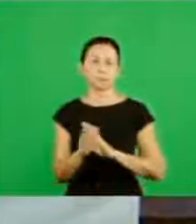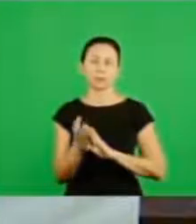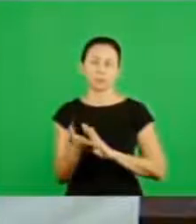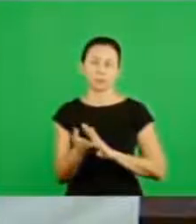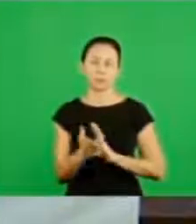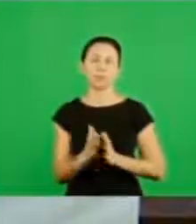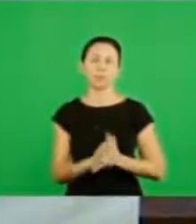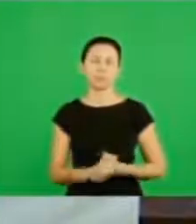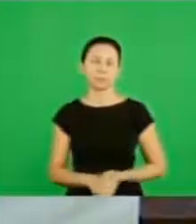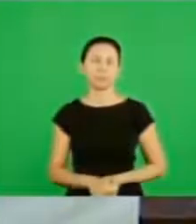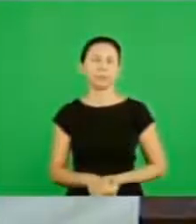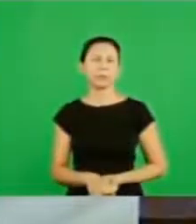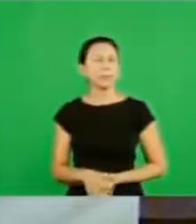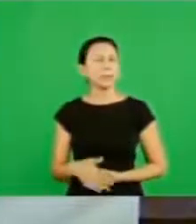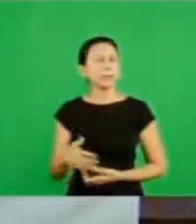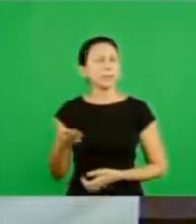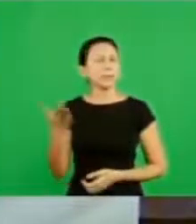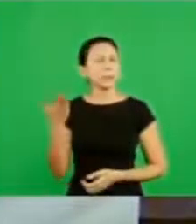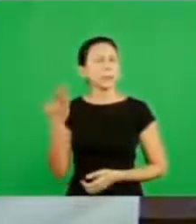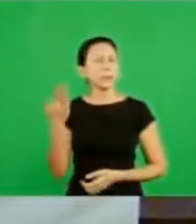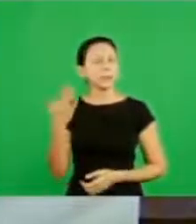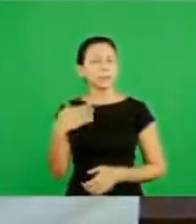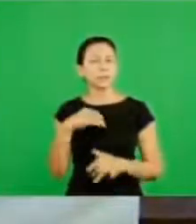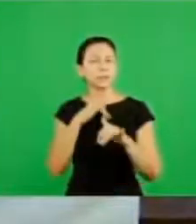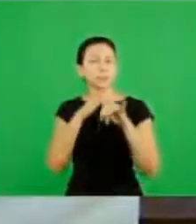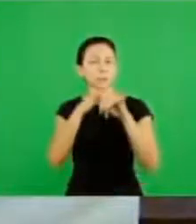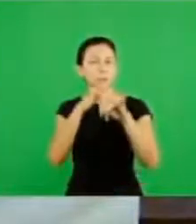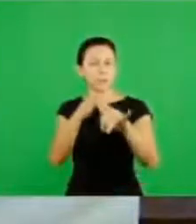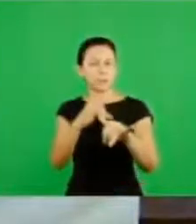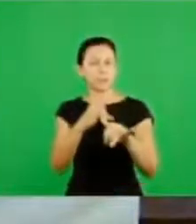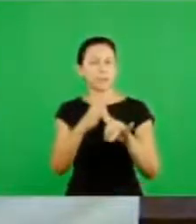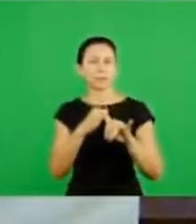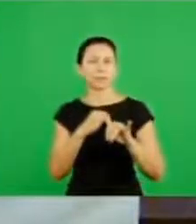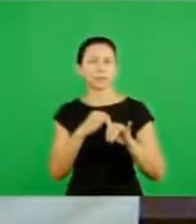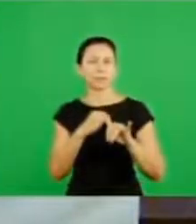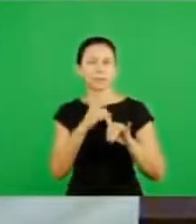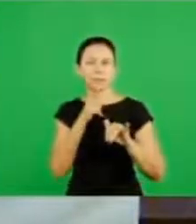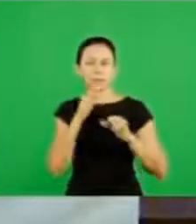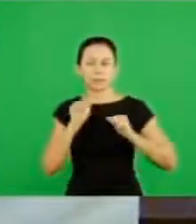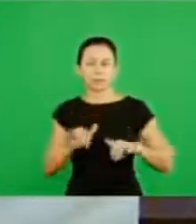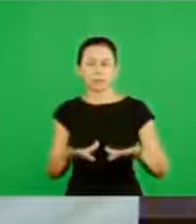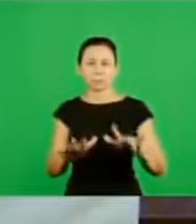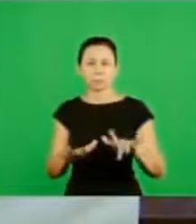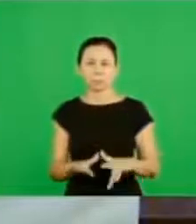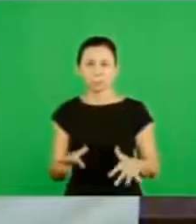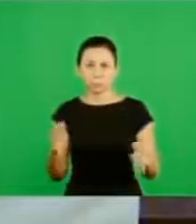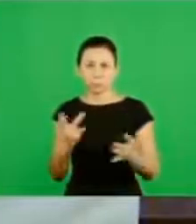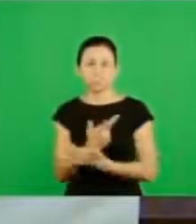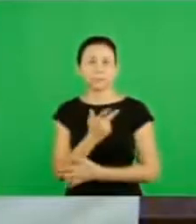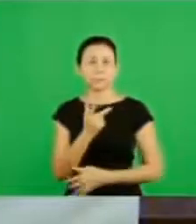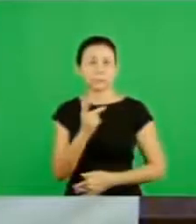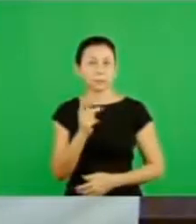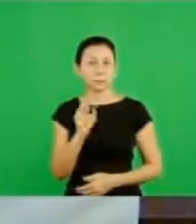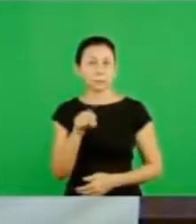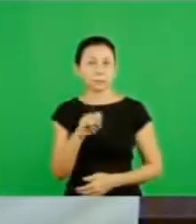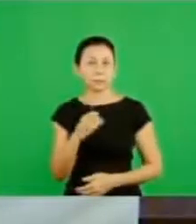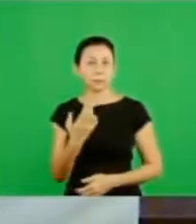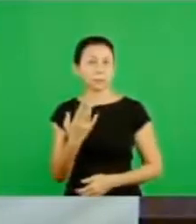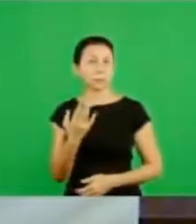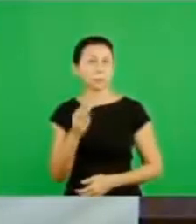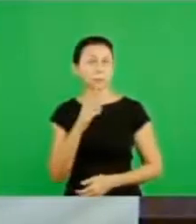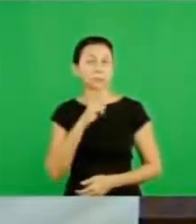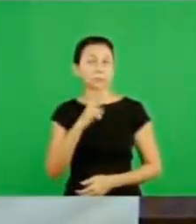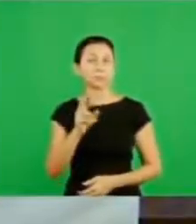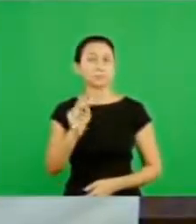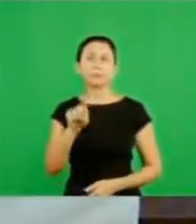water. I didn't ask a question, but that trumpet that speaks of